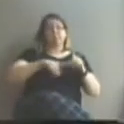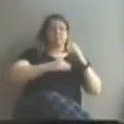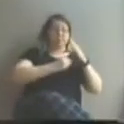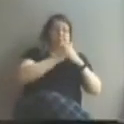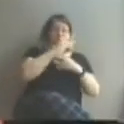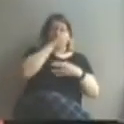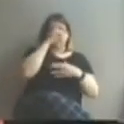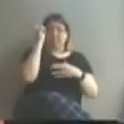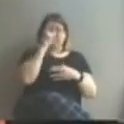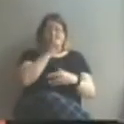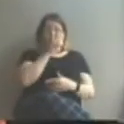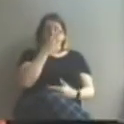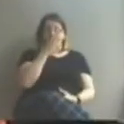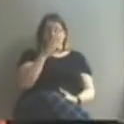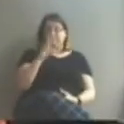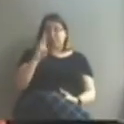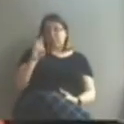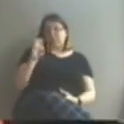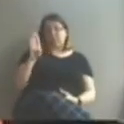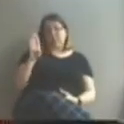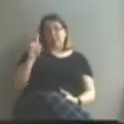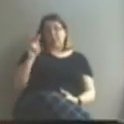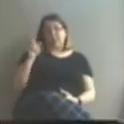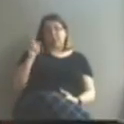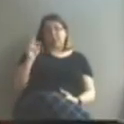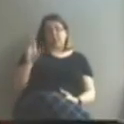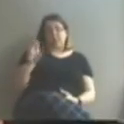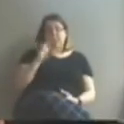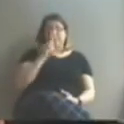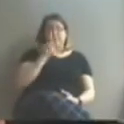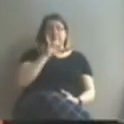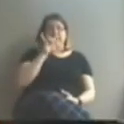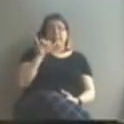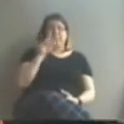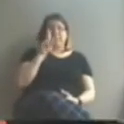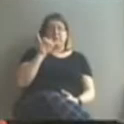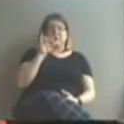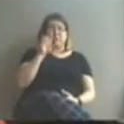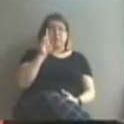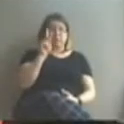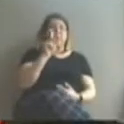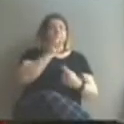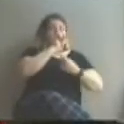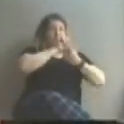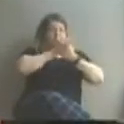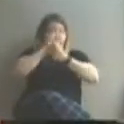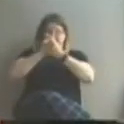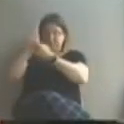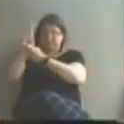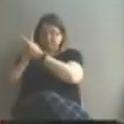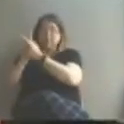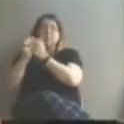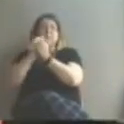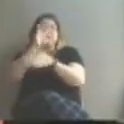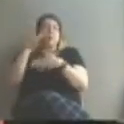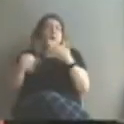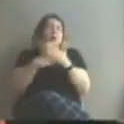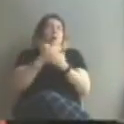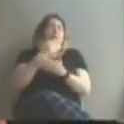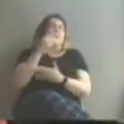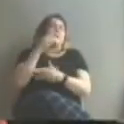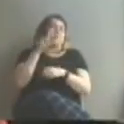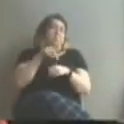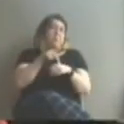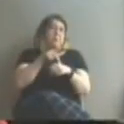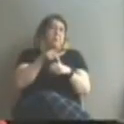of 2016, Rob Tanner and Kelly Kirk individually met with all but two principals within JCPS.